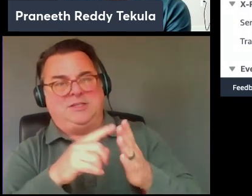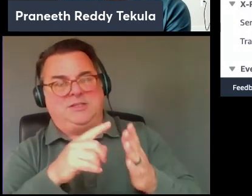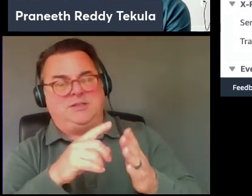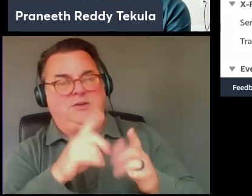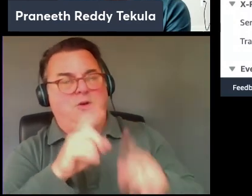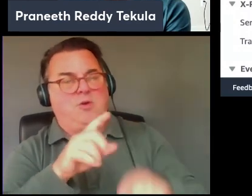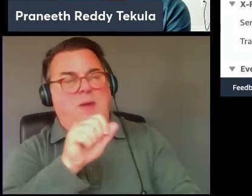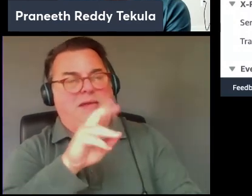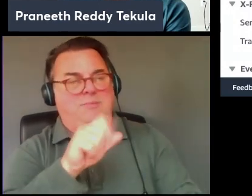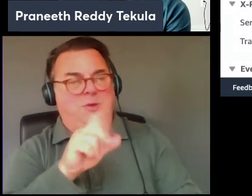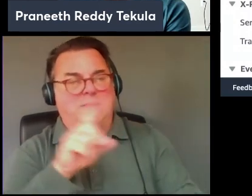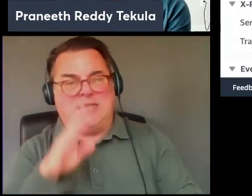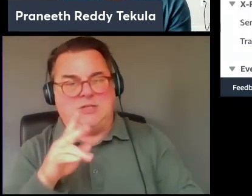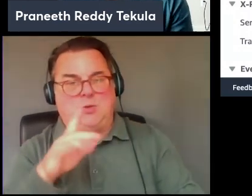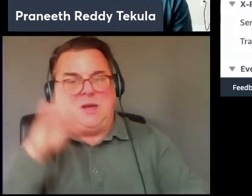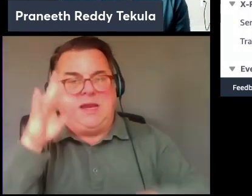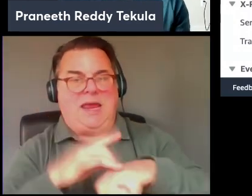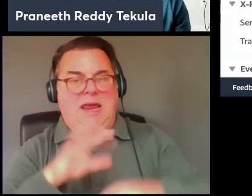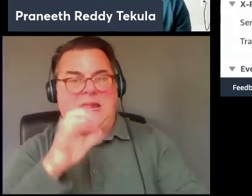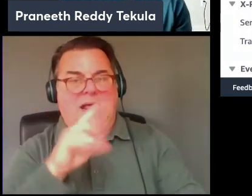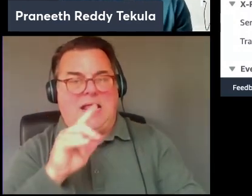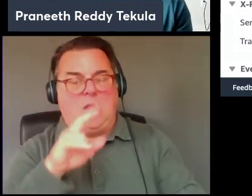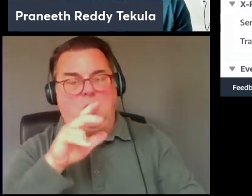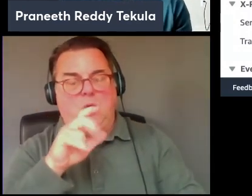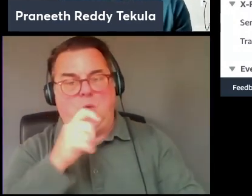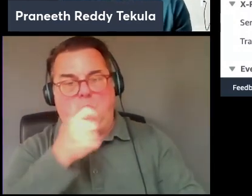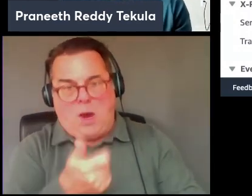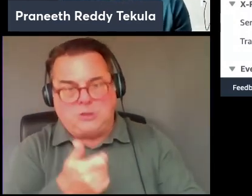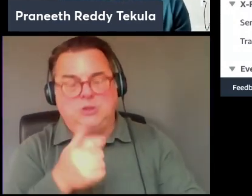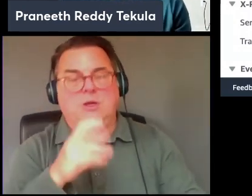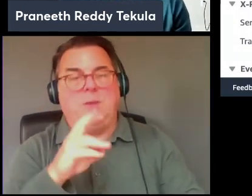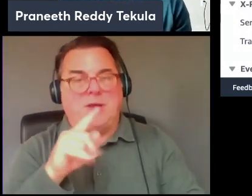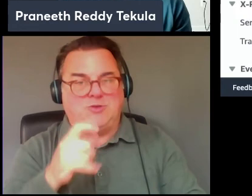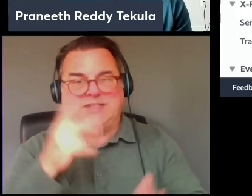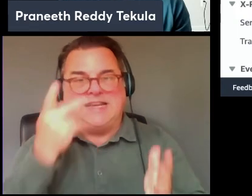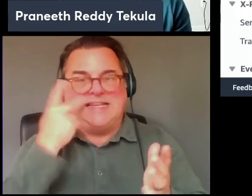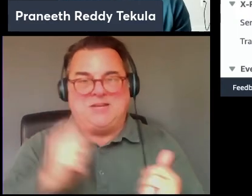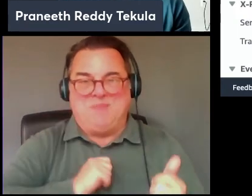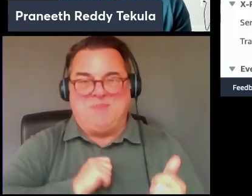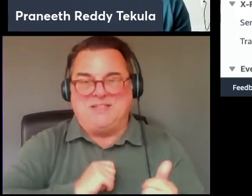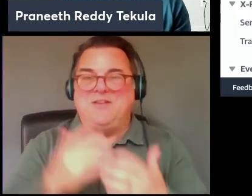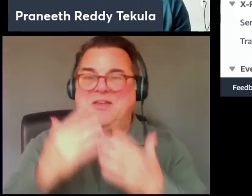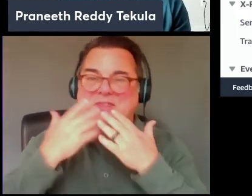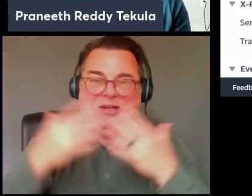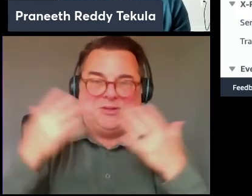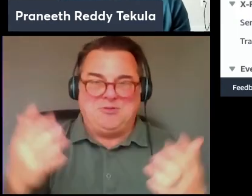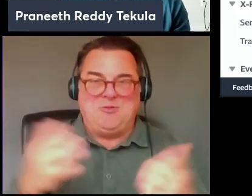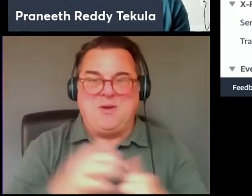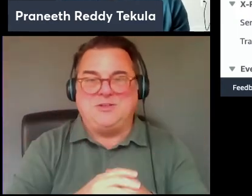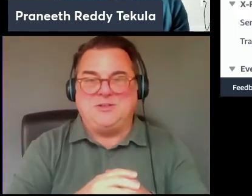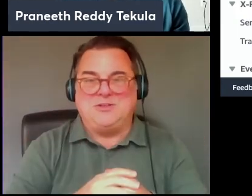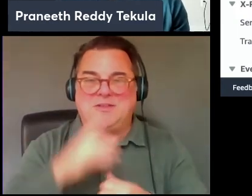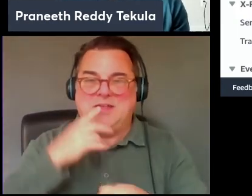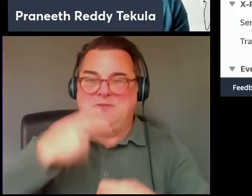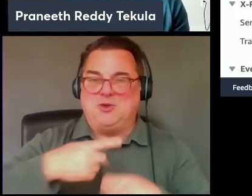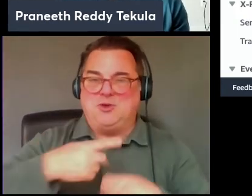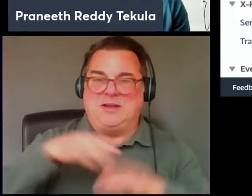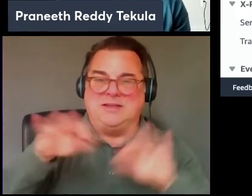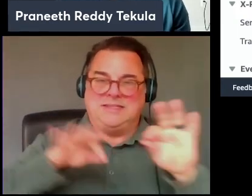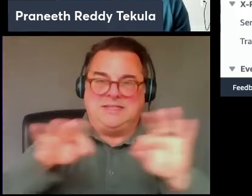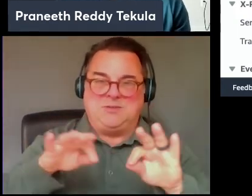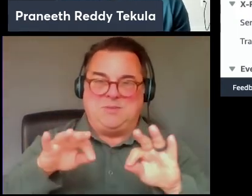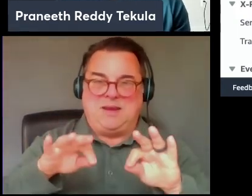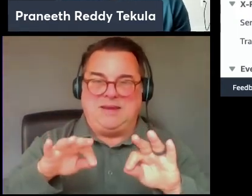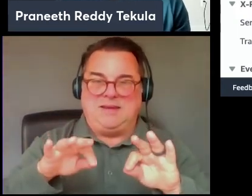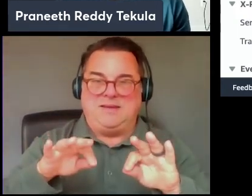console, hit CloudWatch, go to metrics, and check them out right there. But yeah, thank you so much, Praneeth, for joining us here on AWS